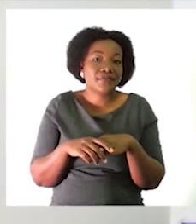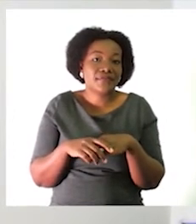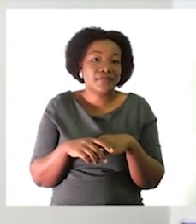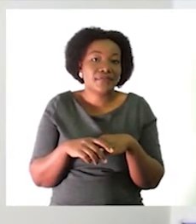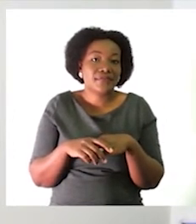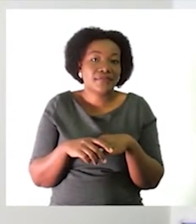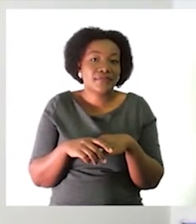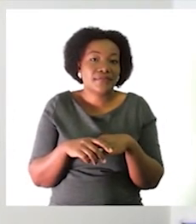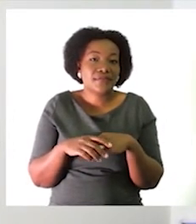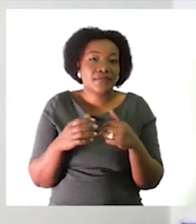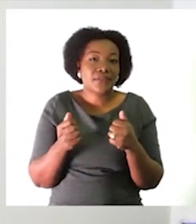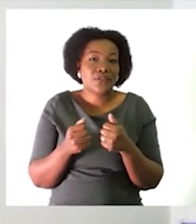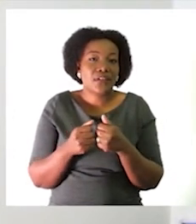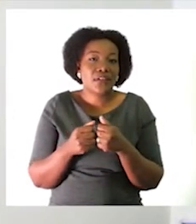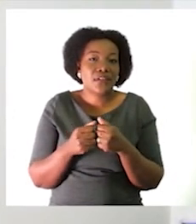We are going to have,